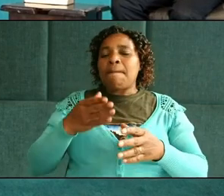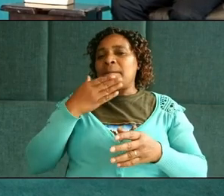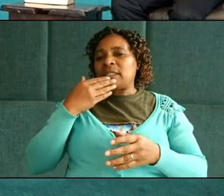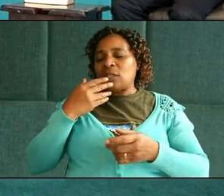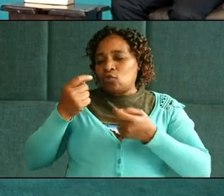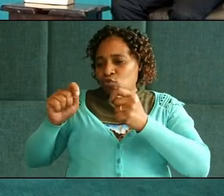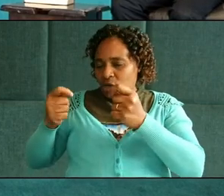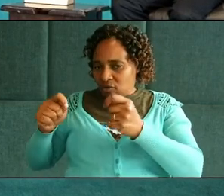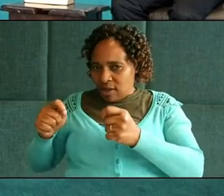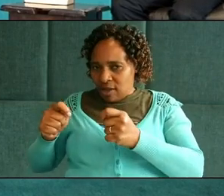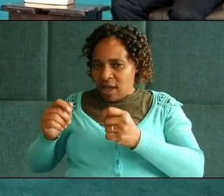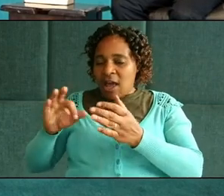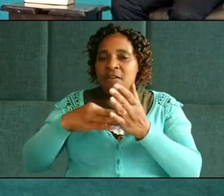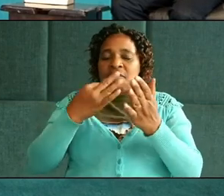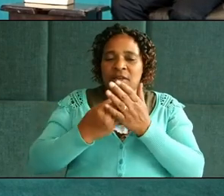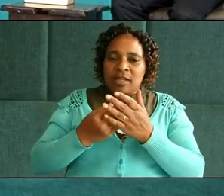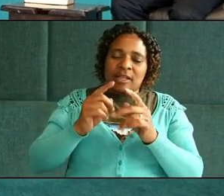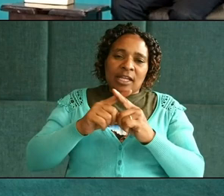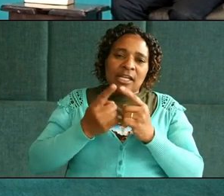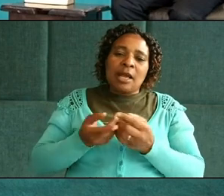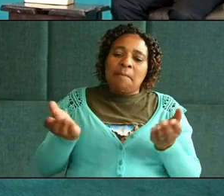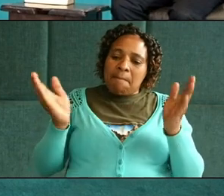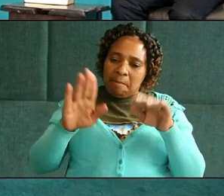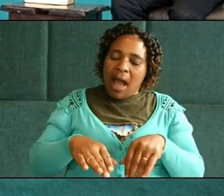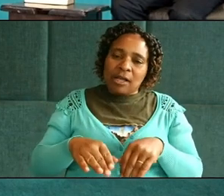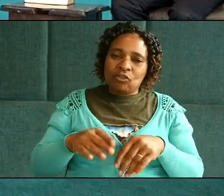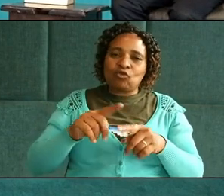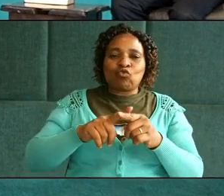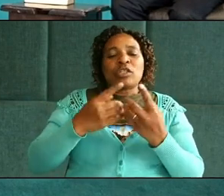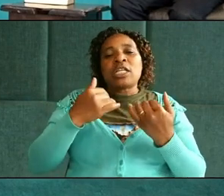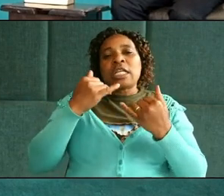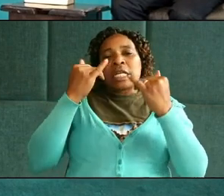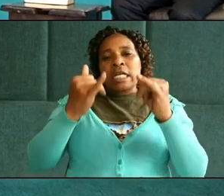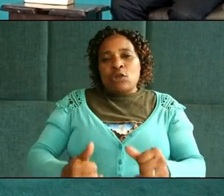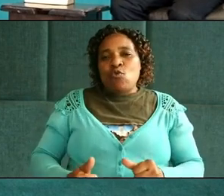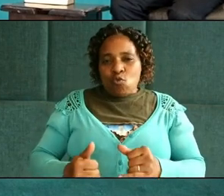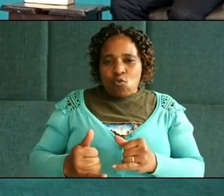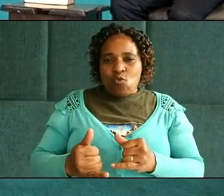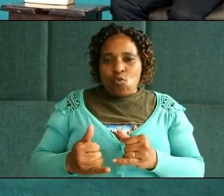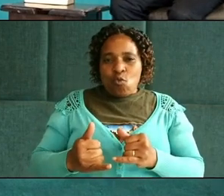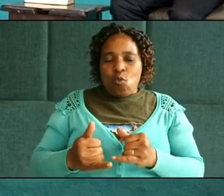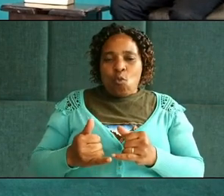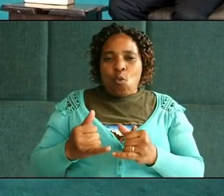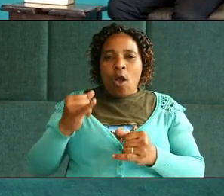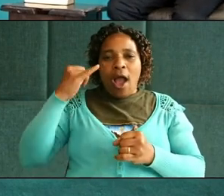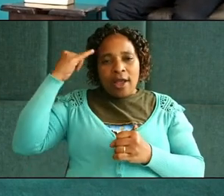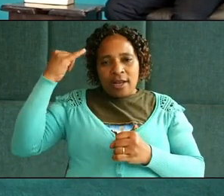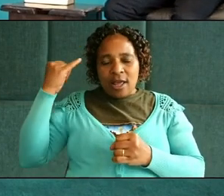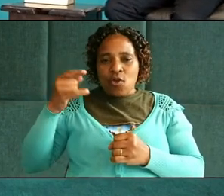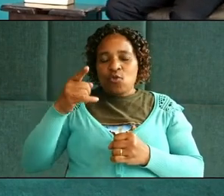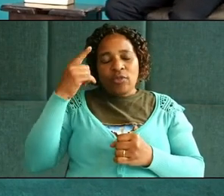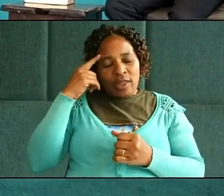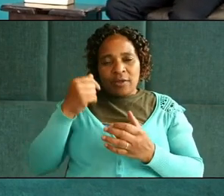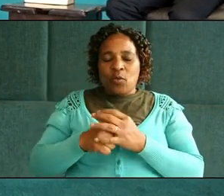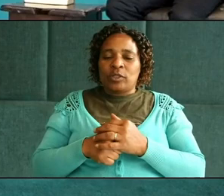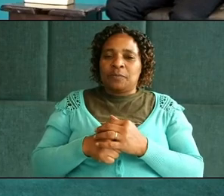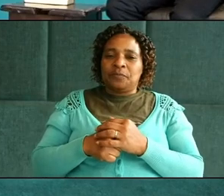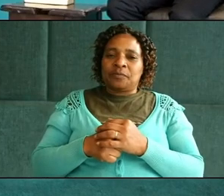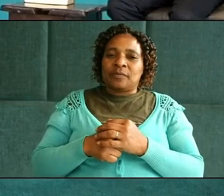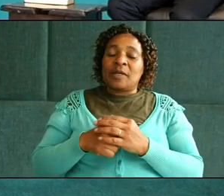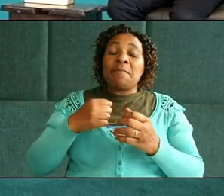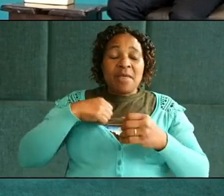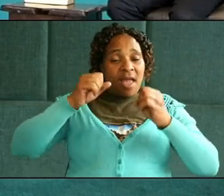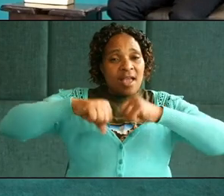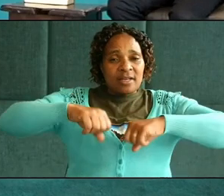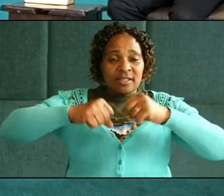then at the end you get the results like you want. Salmon, what do you think? Yeah, I think I'd agree with